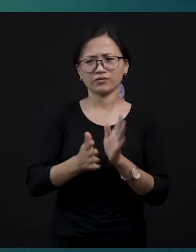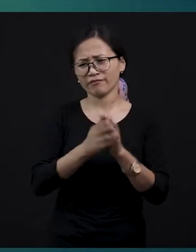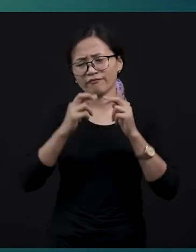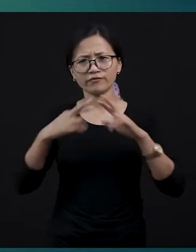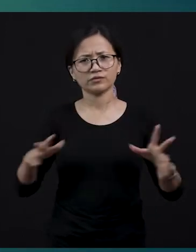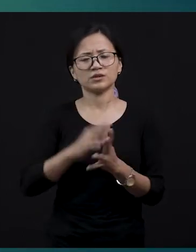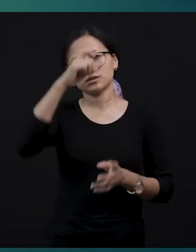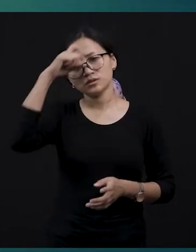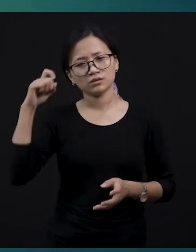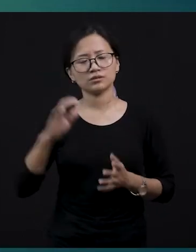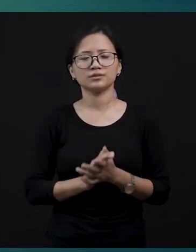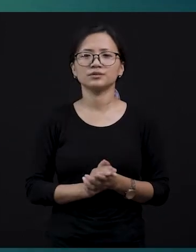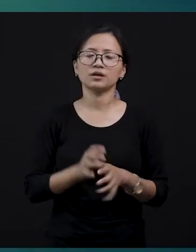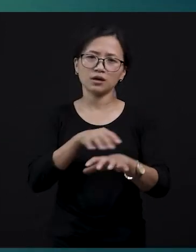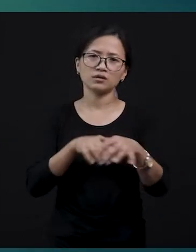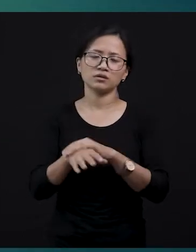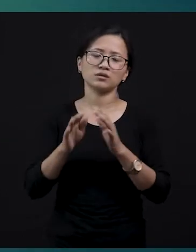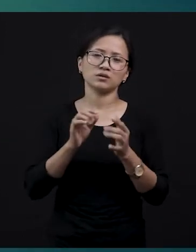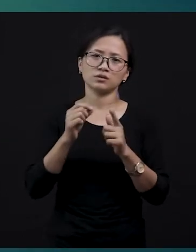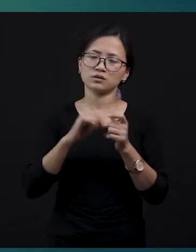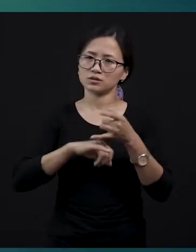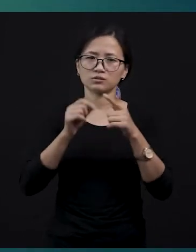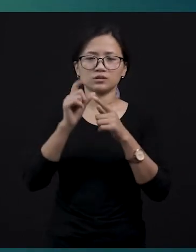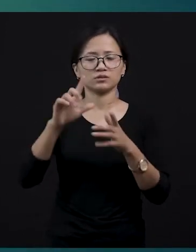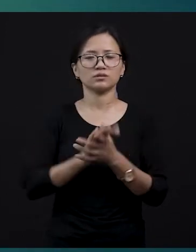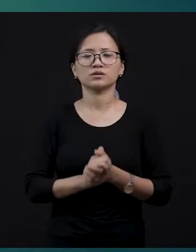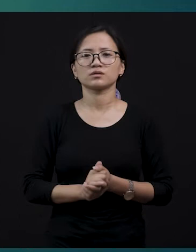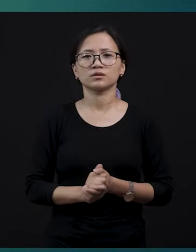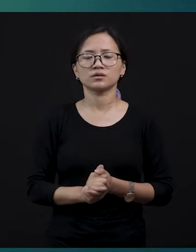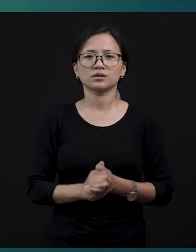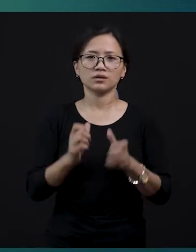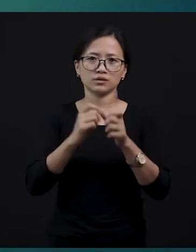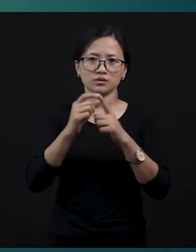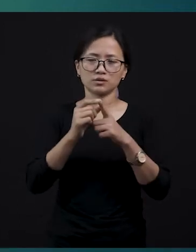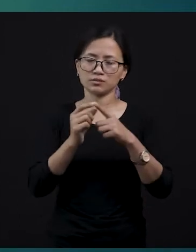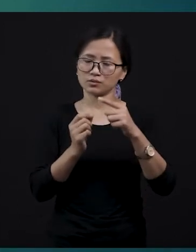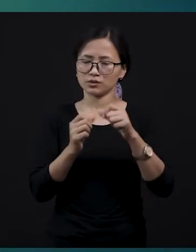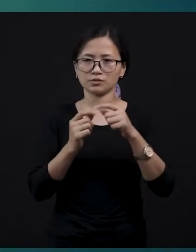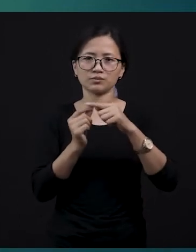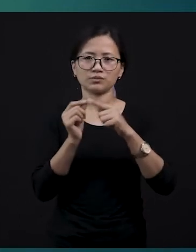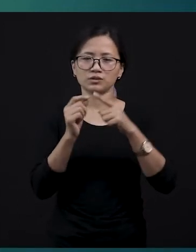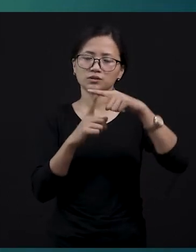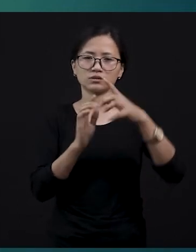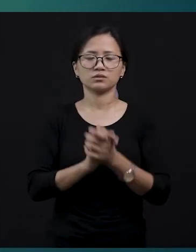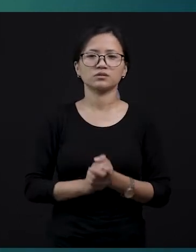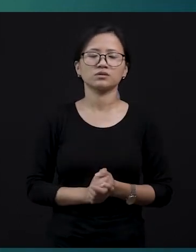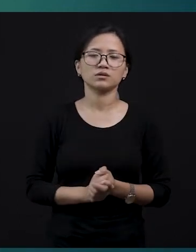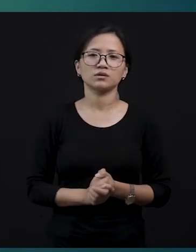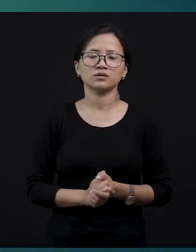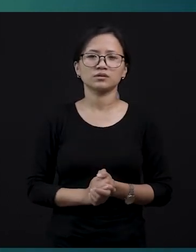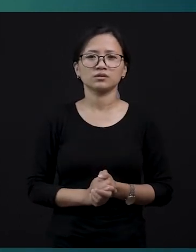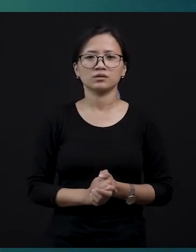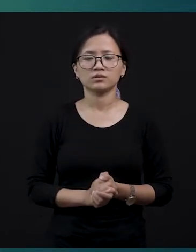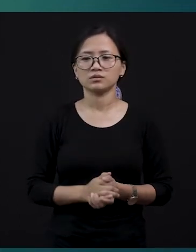so these animals have the special capability to adapt themselves to these harsh weather conditions. That is